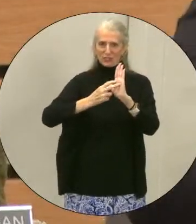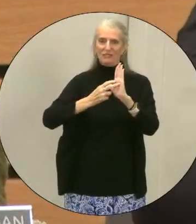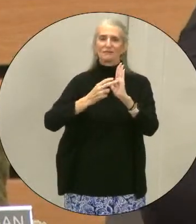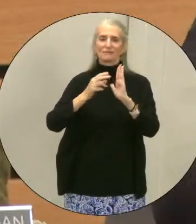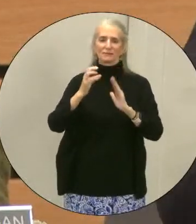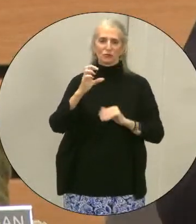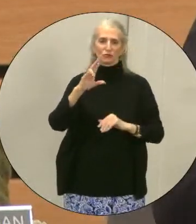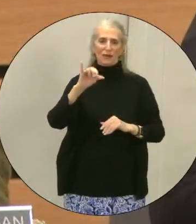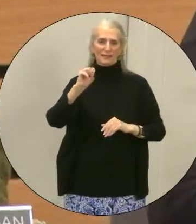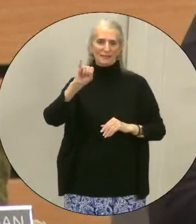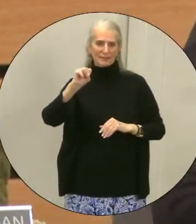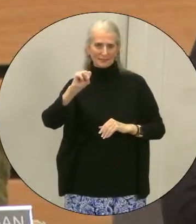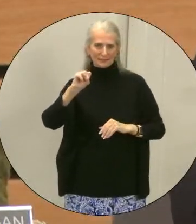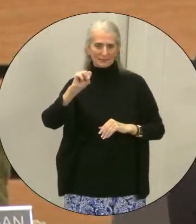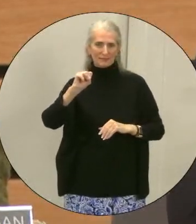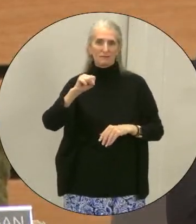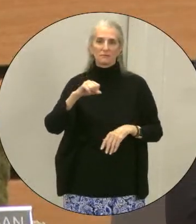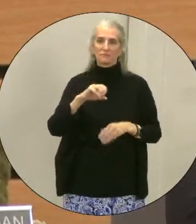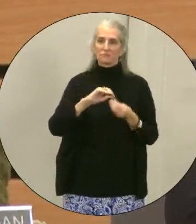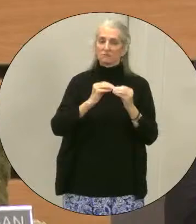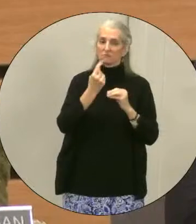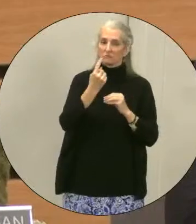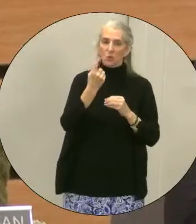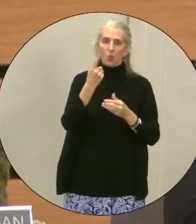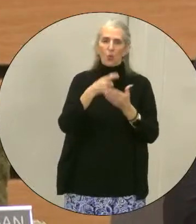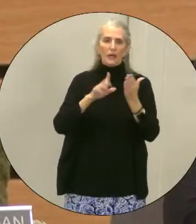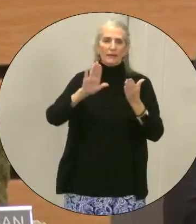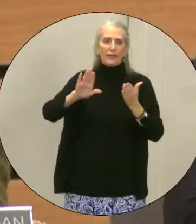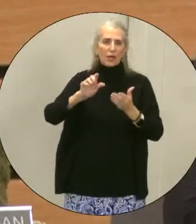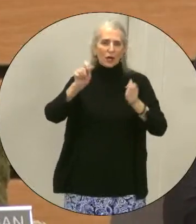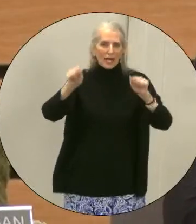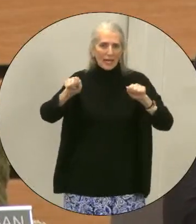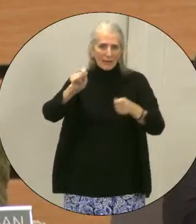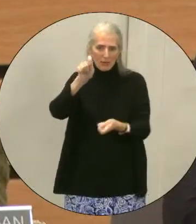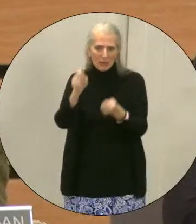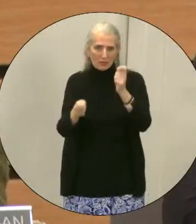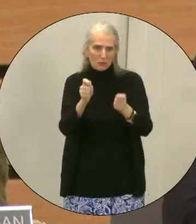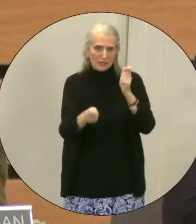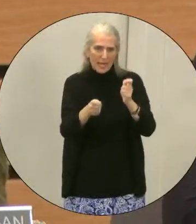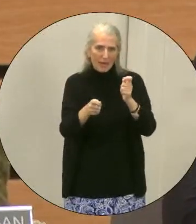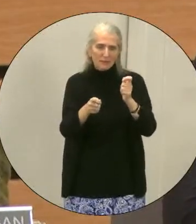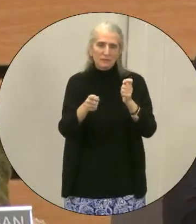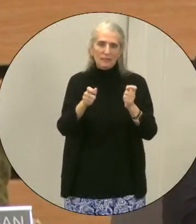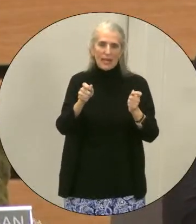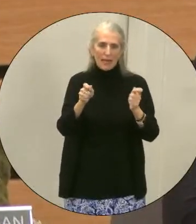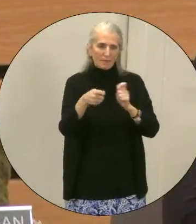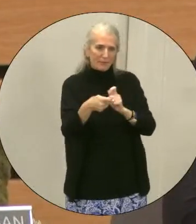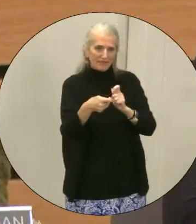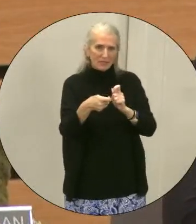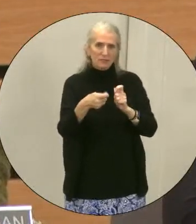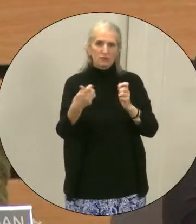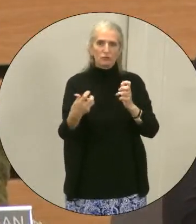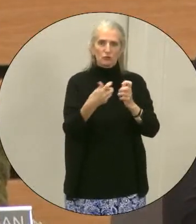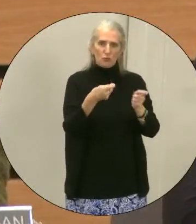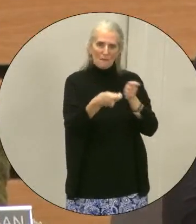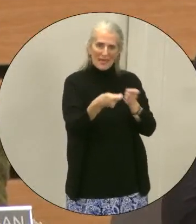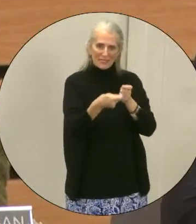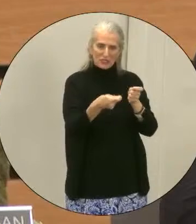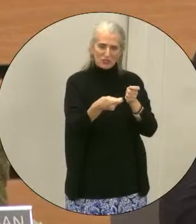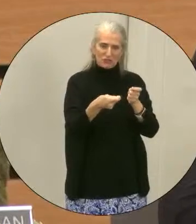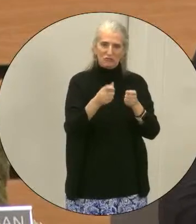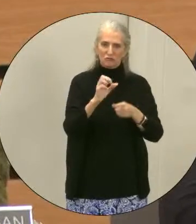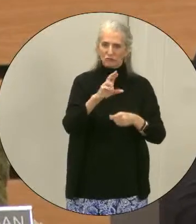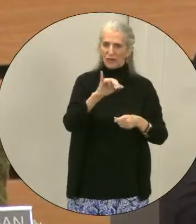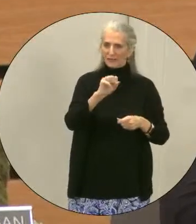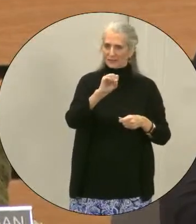one. What was their adaptability to be able to pivot and manage a crisis? More importantly, how are they going